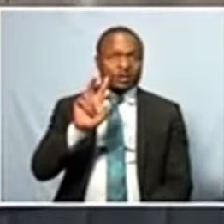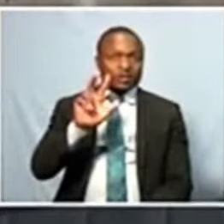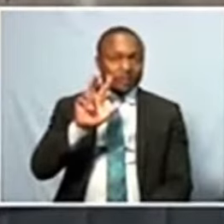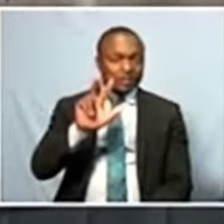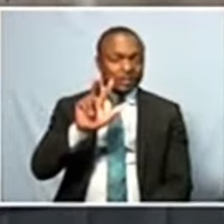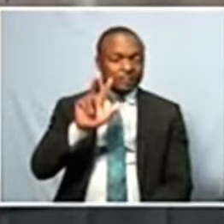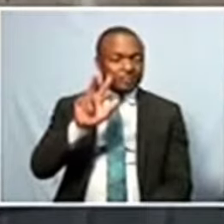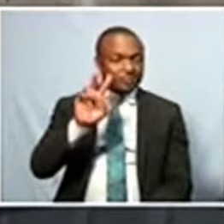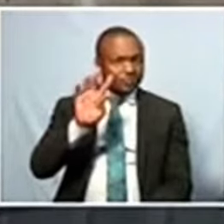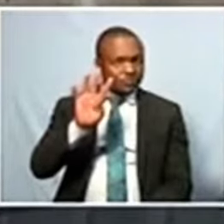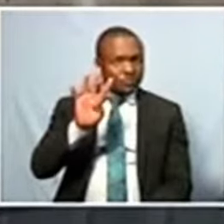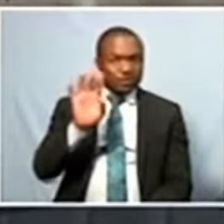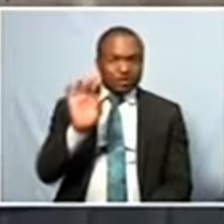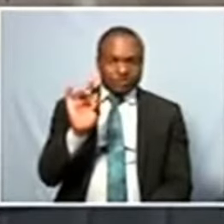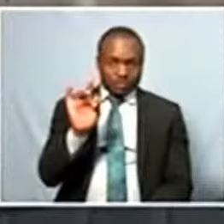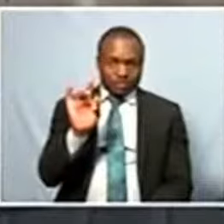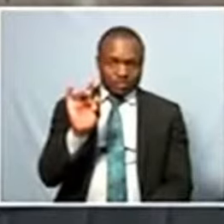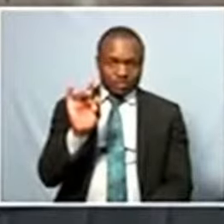3418,